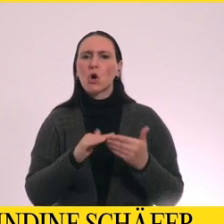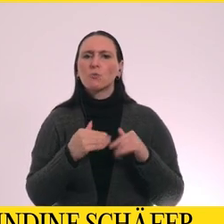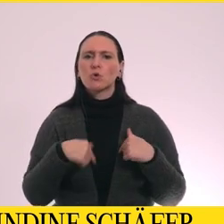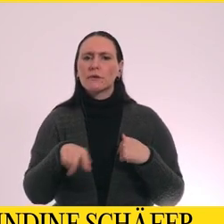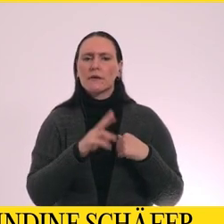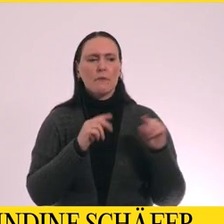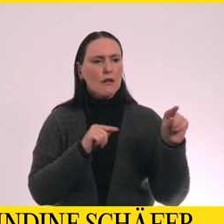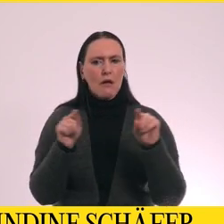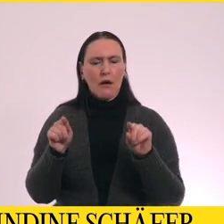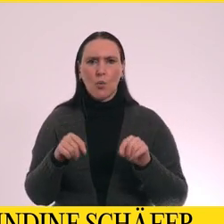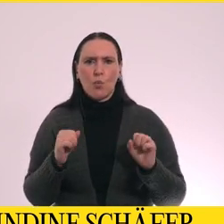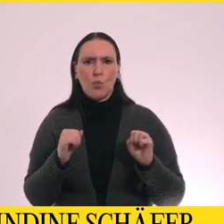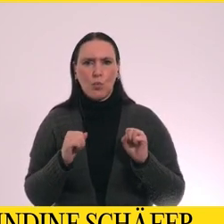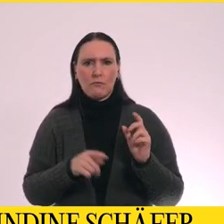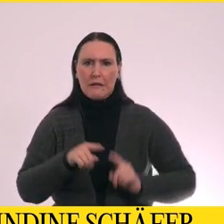different.